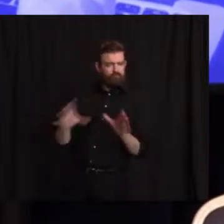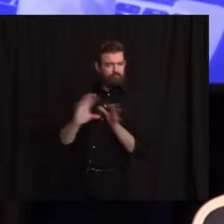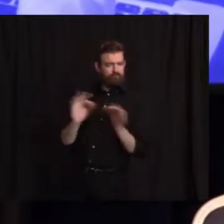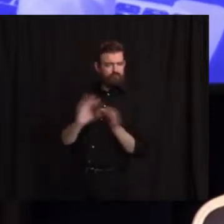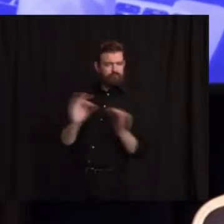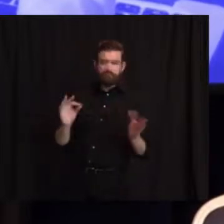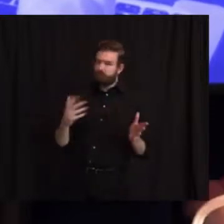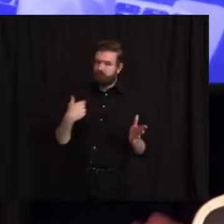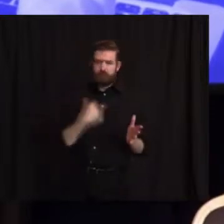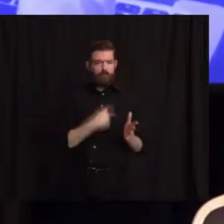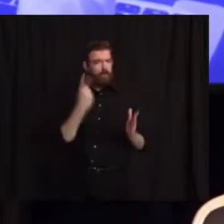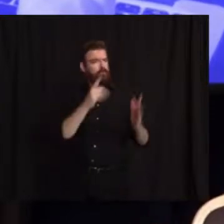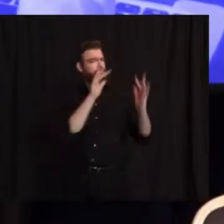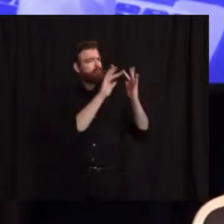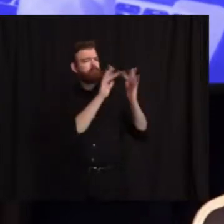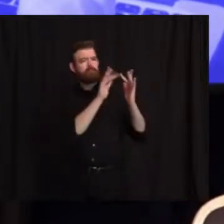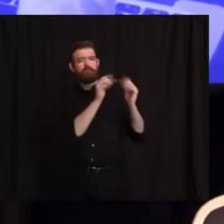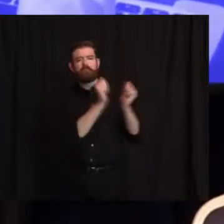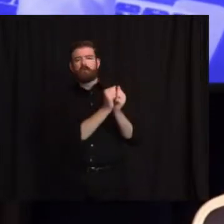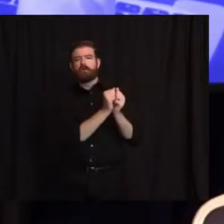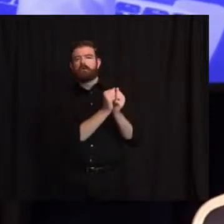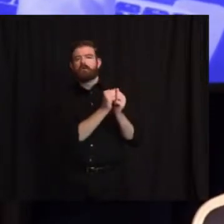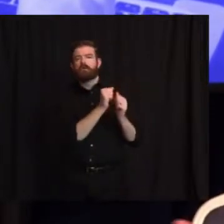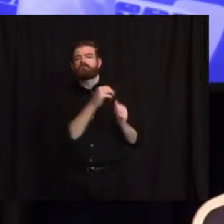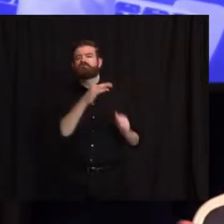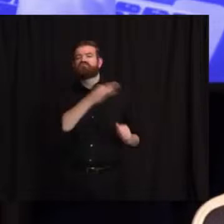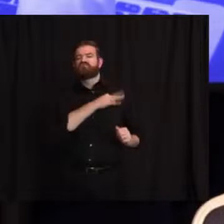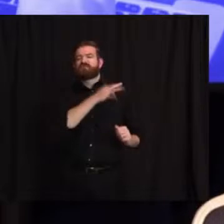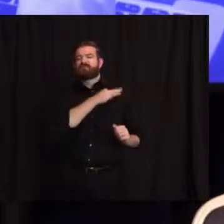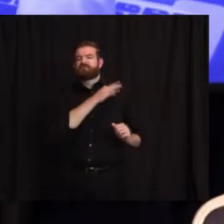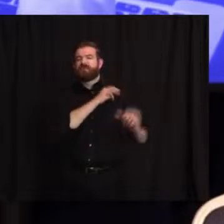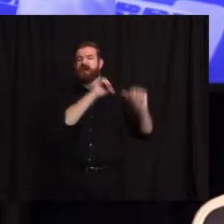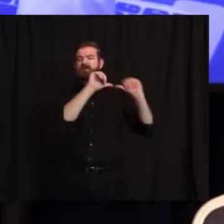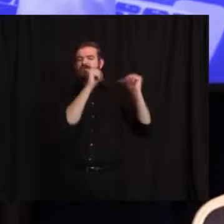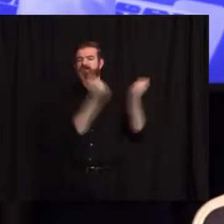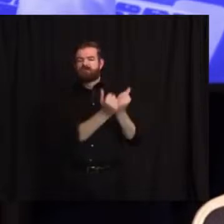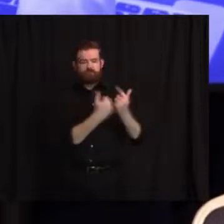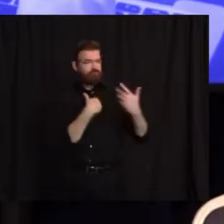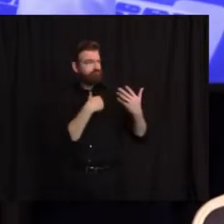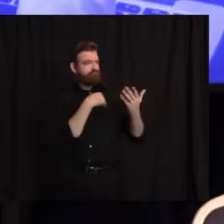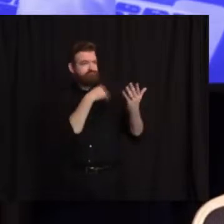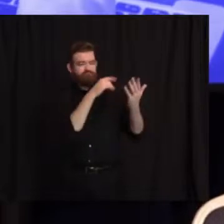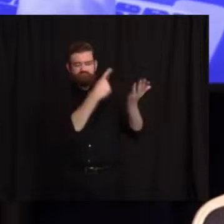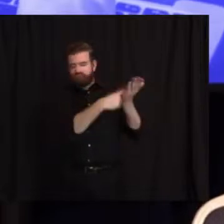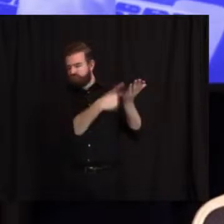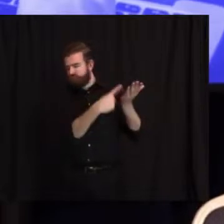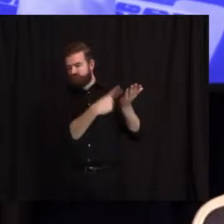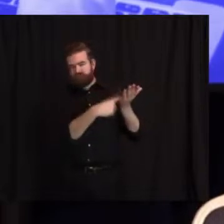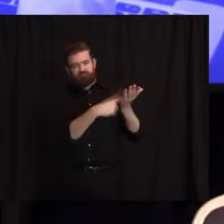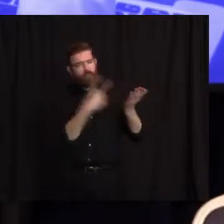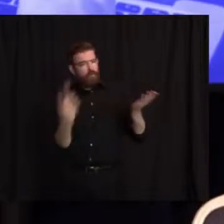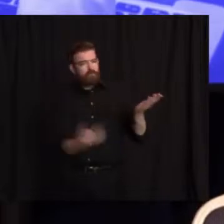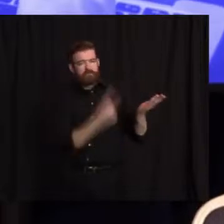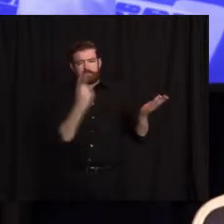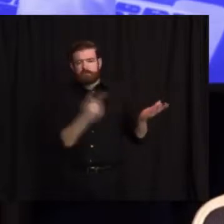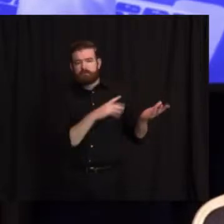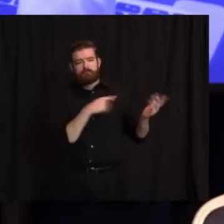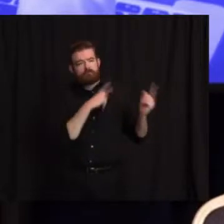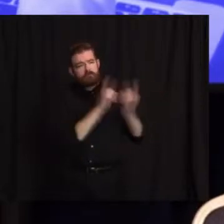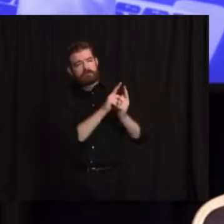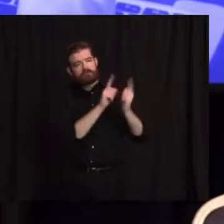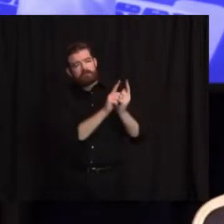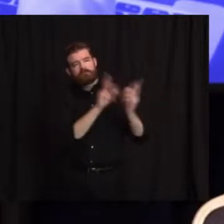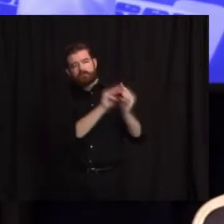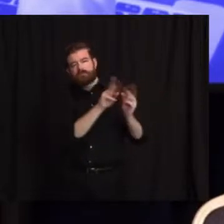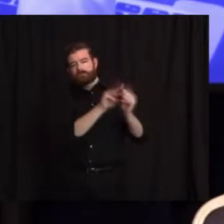agencies. The governor, actually, since coming to office, has met with them every year, at least a couple times, to go